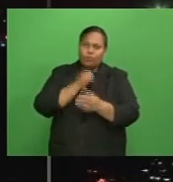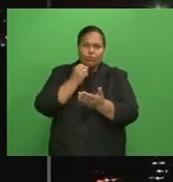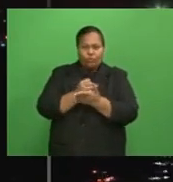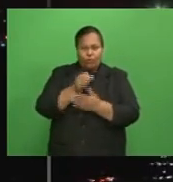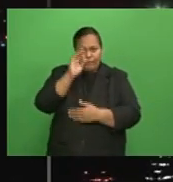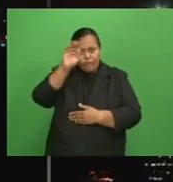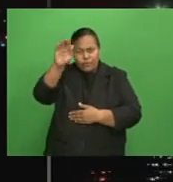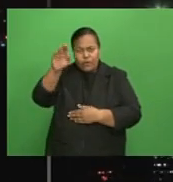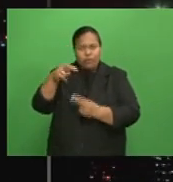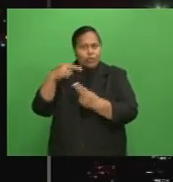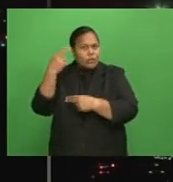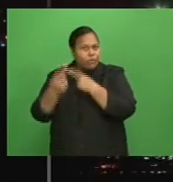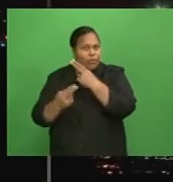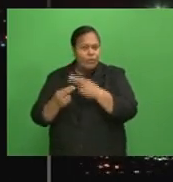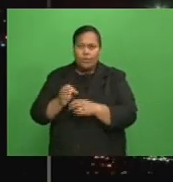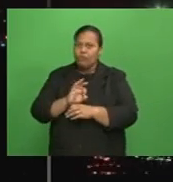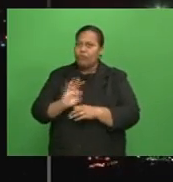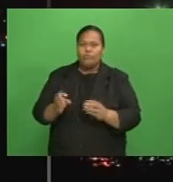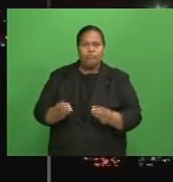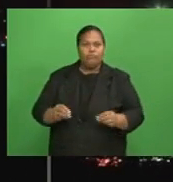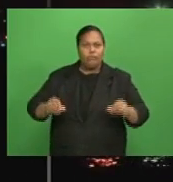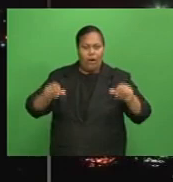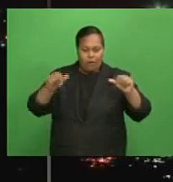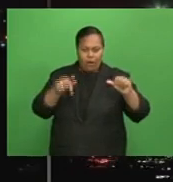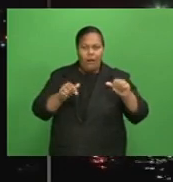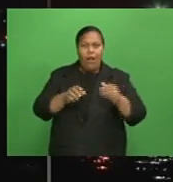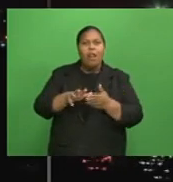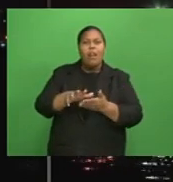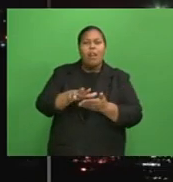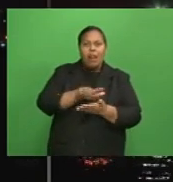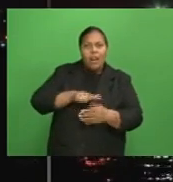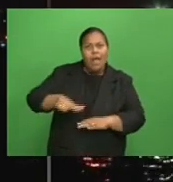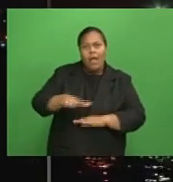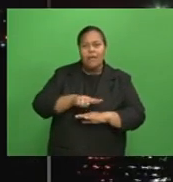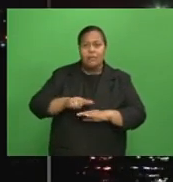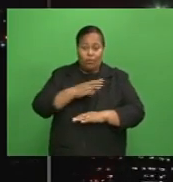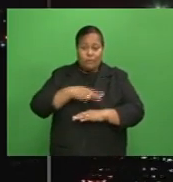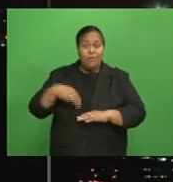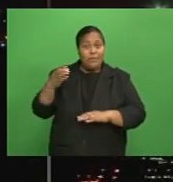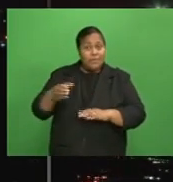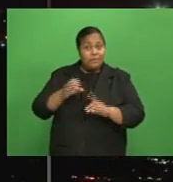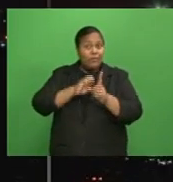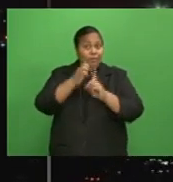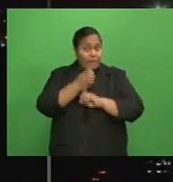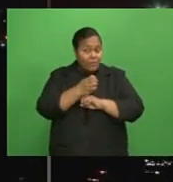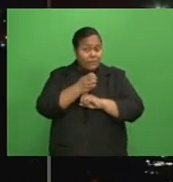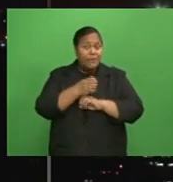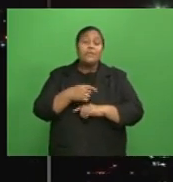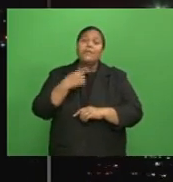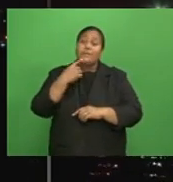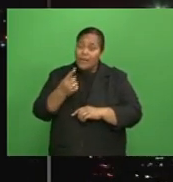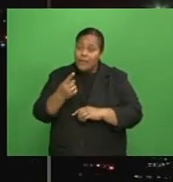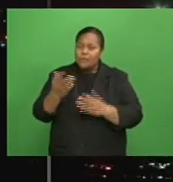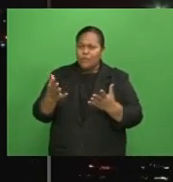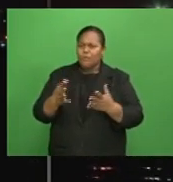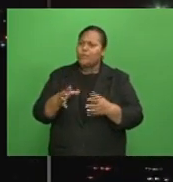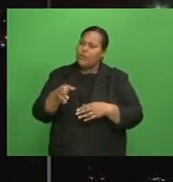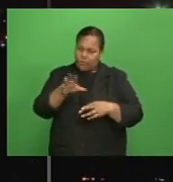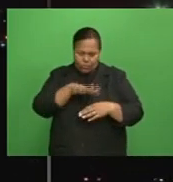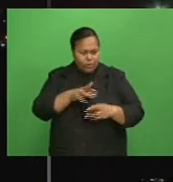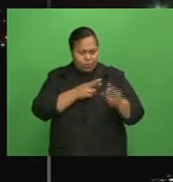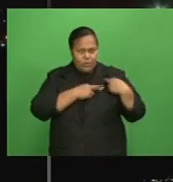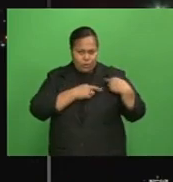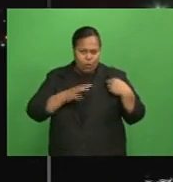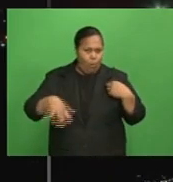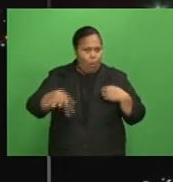drought or land turned to desert. The Minister for Environment says the onus is on all Fijians who interact with the environment